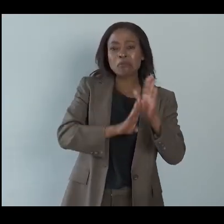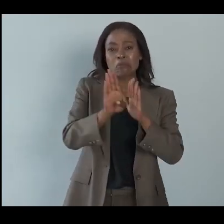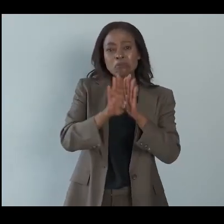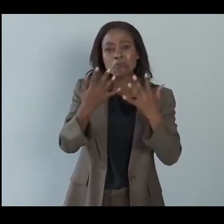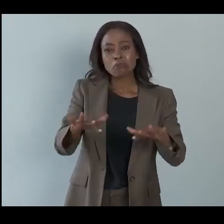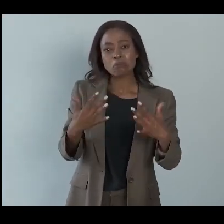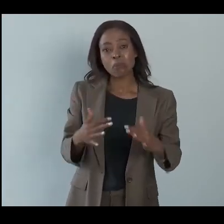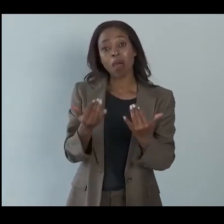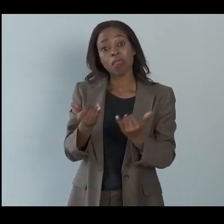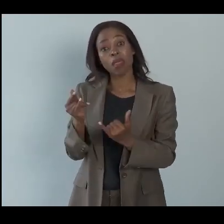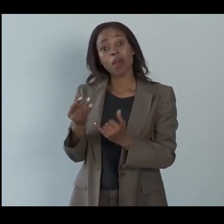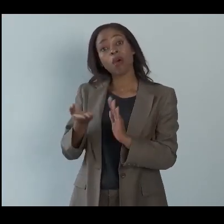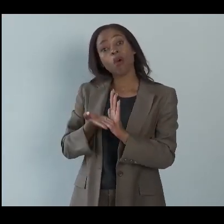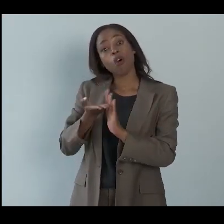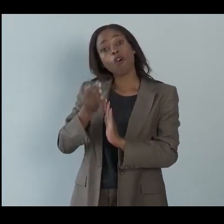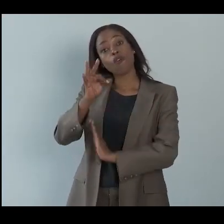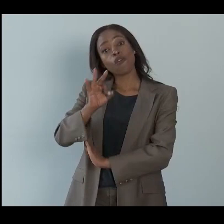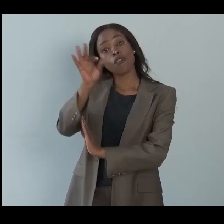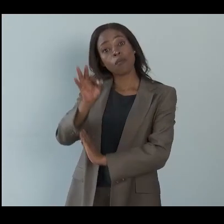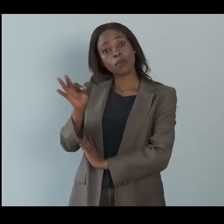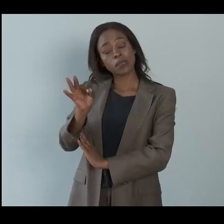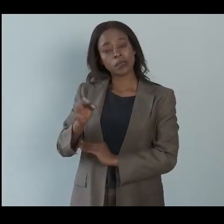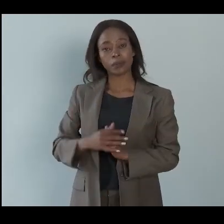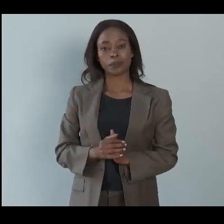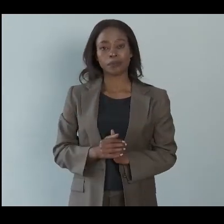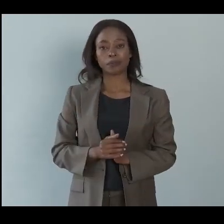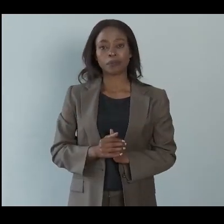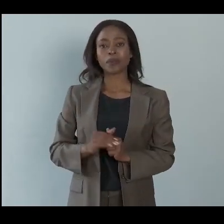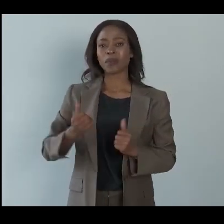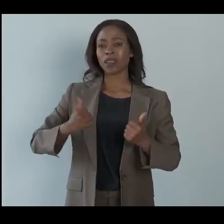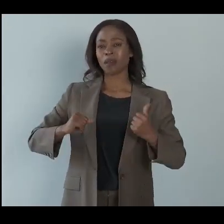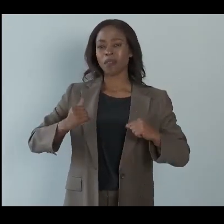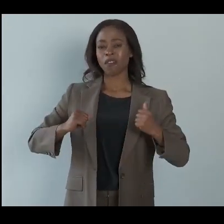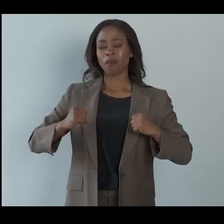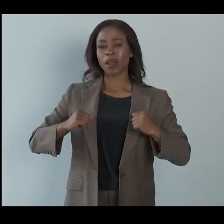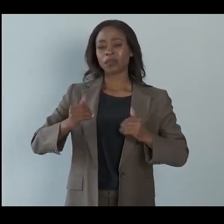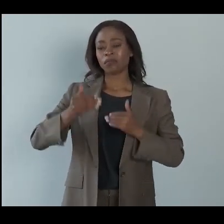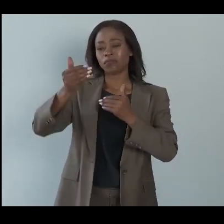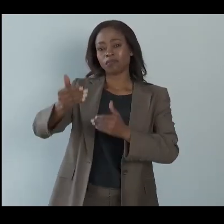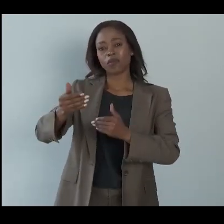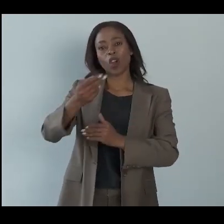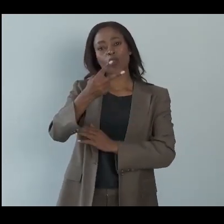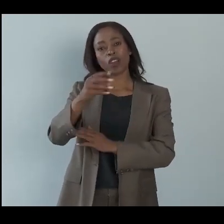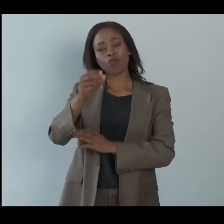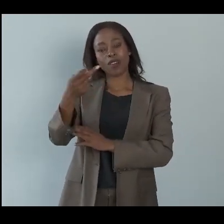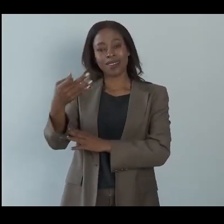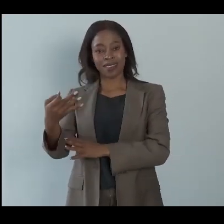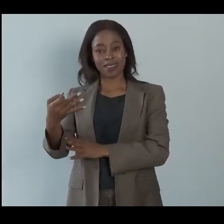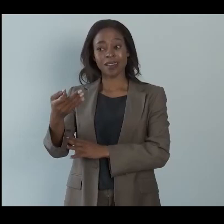growing 3% year on year. Looking at performance against the second half of 2023, EBITDA